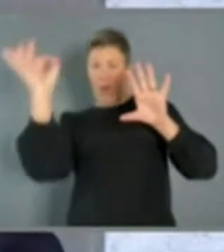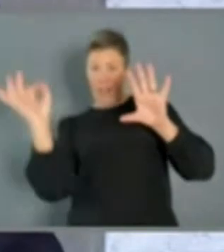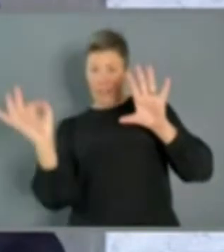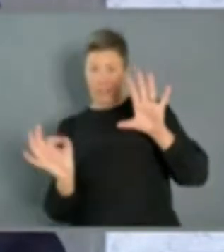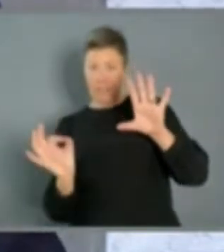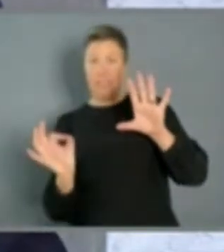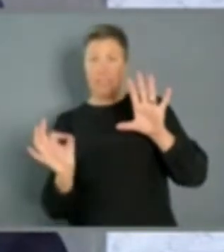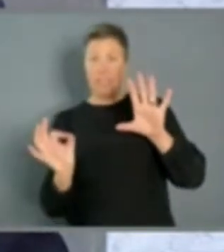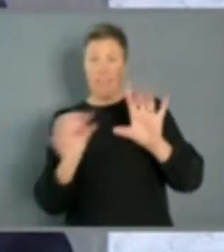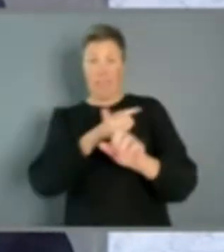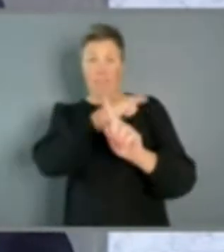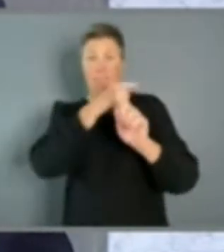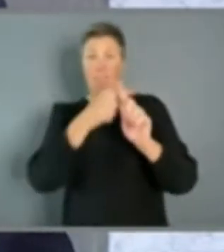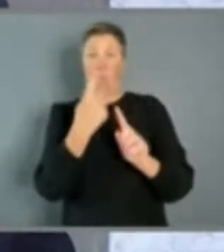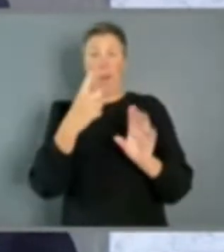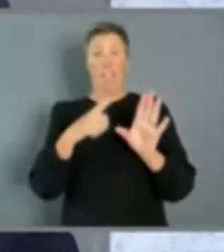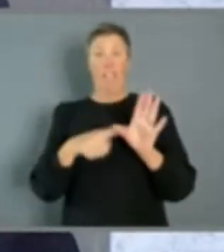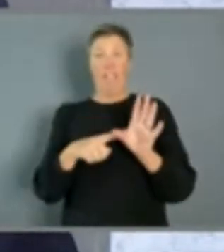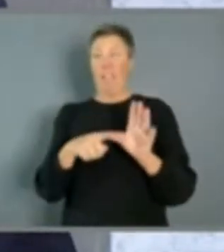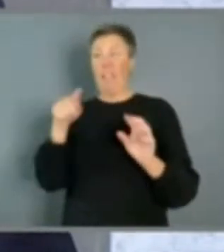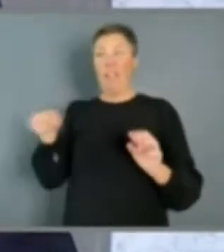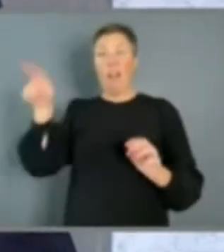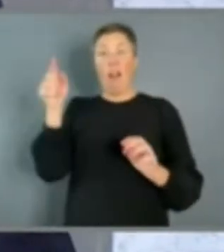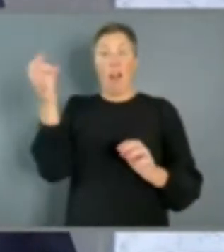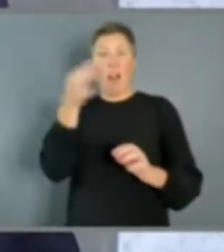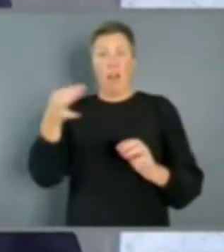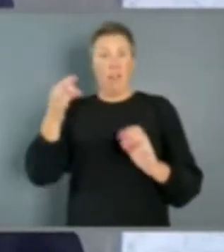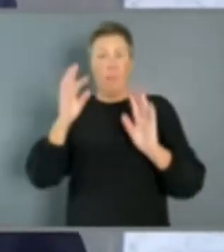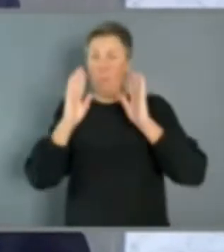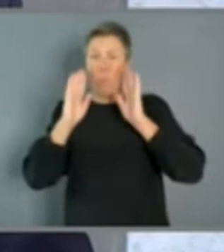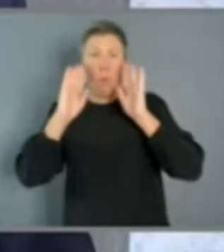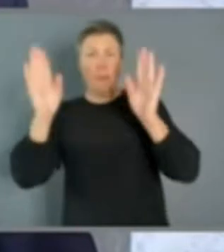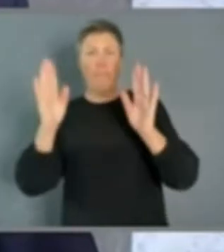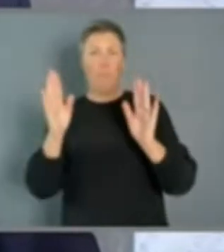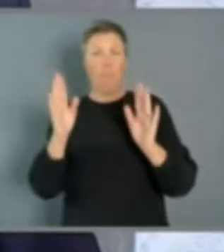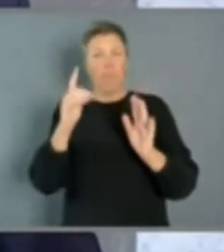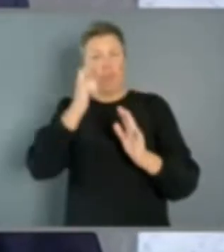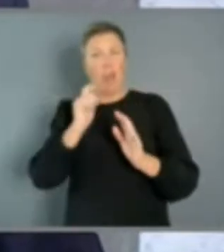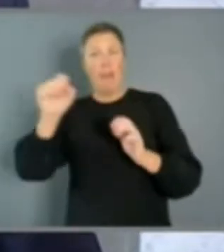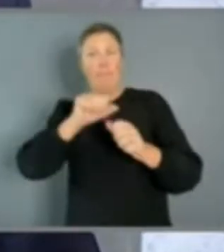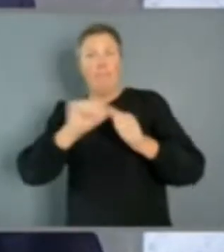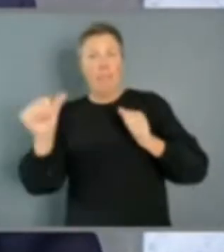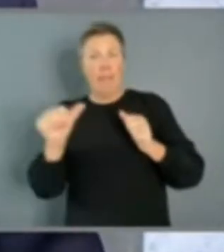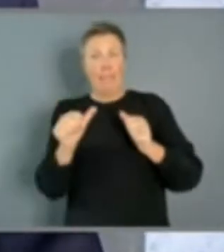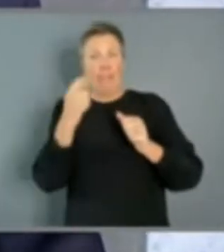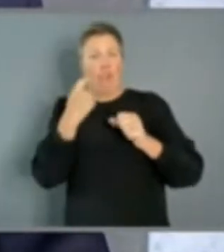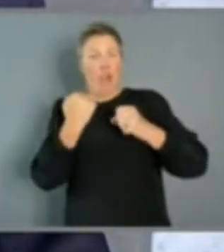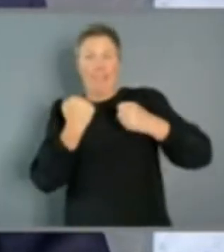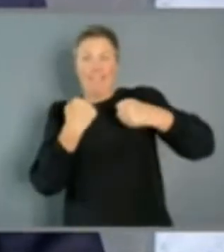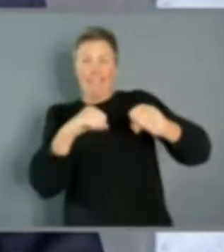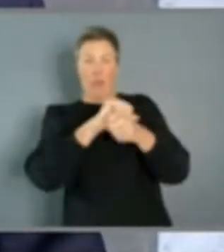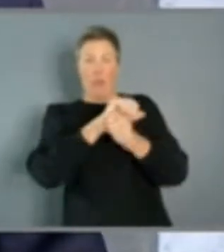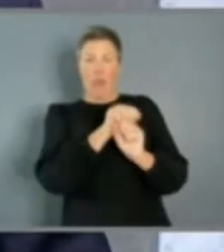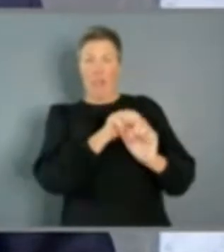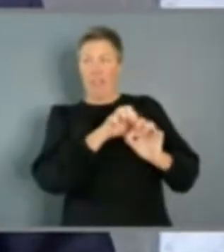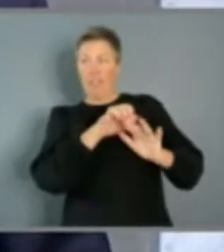Pacific community has done such an extraordinary job to substantively keep their islands free of COVID-19.